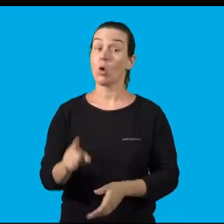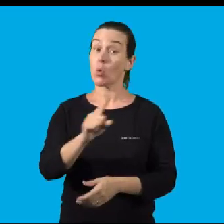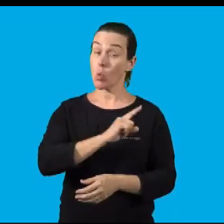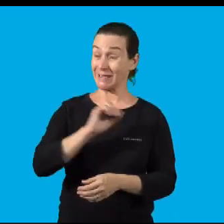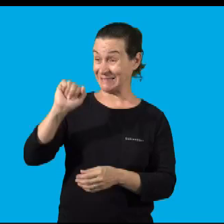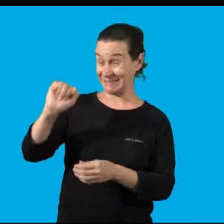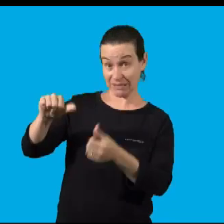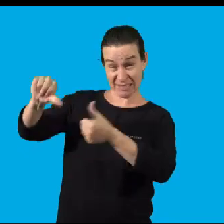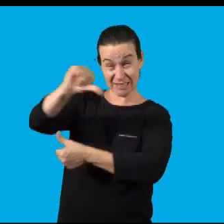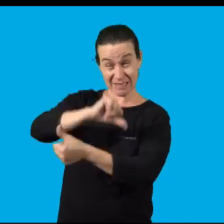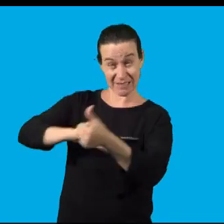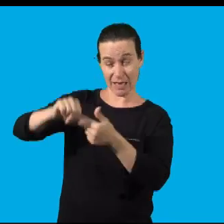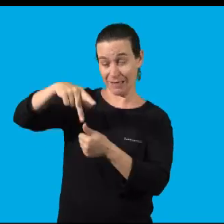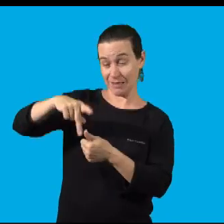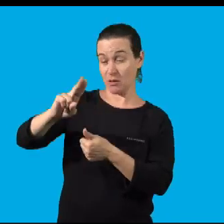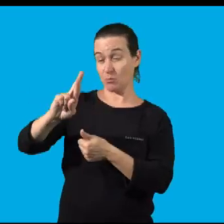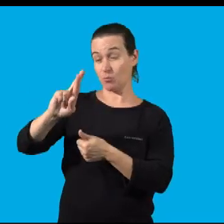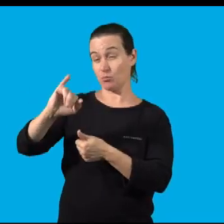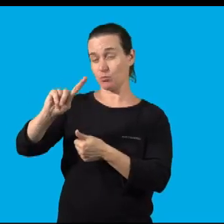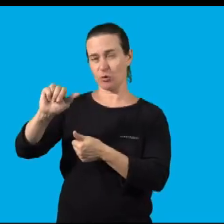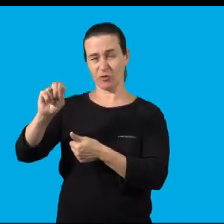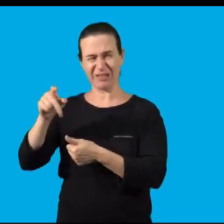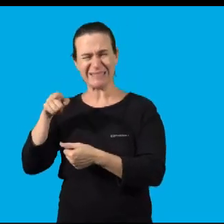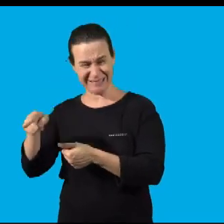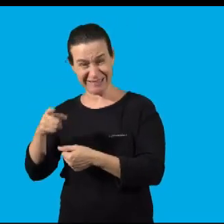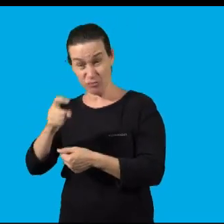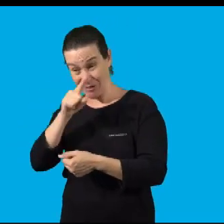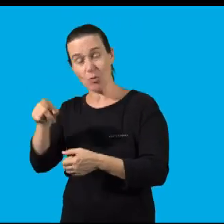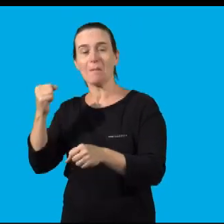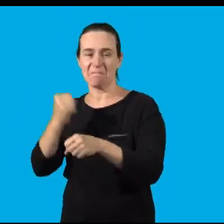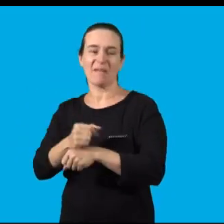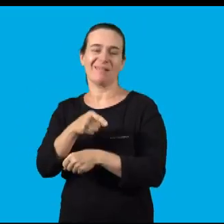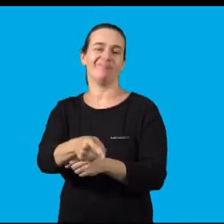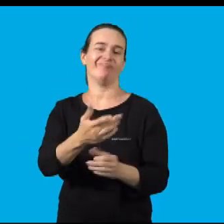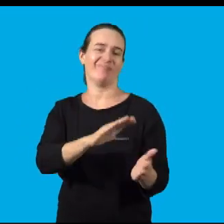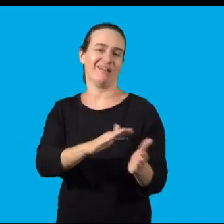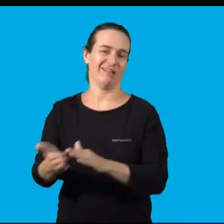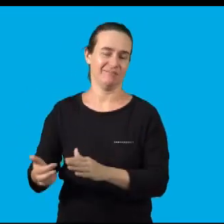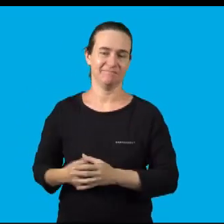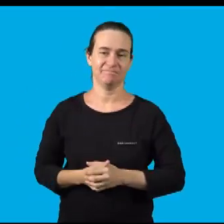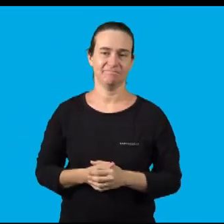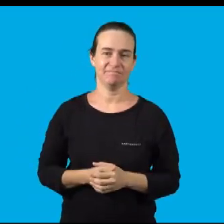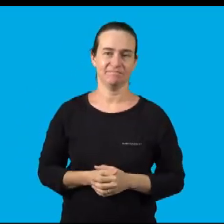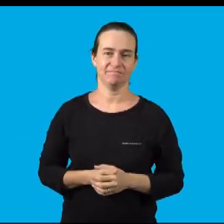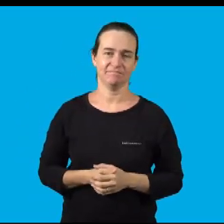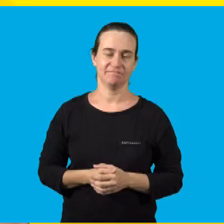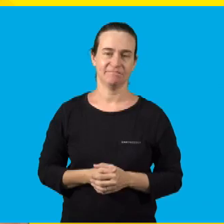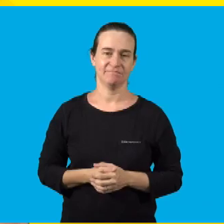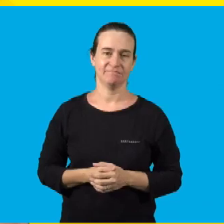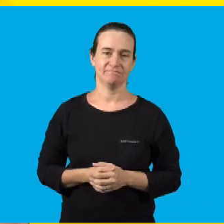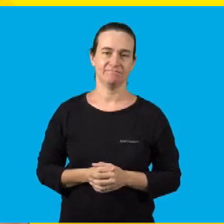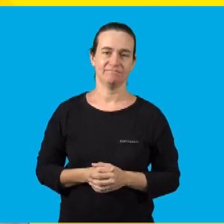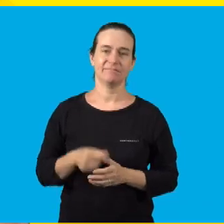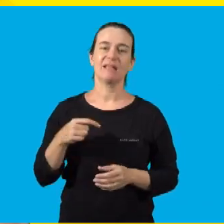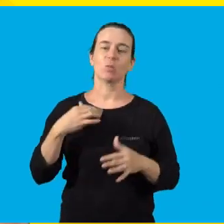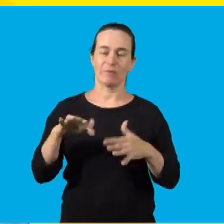the oppressiveness of the Puritan society also lead to his tragic ending. And that was